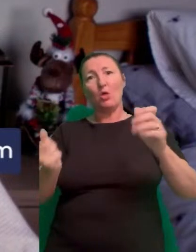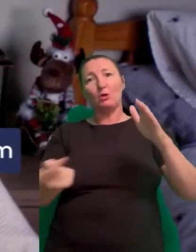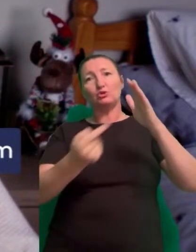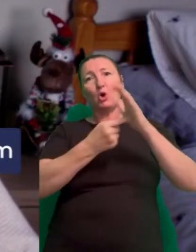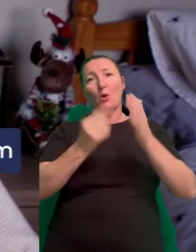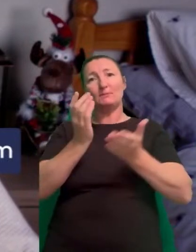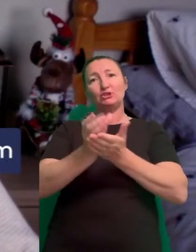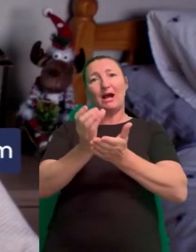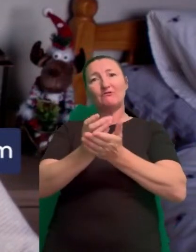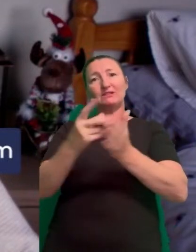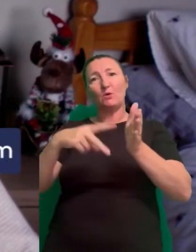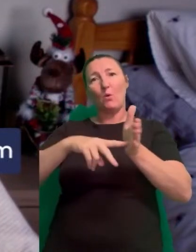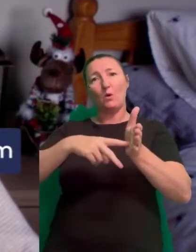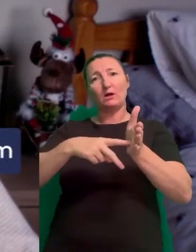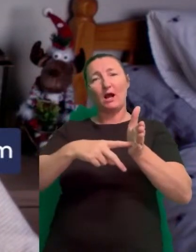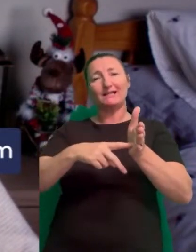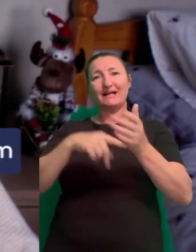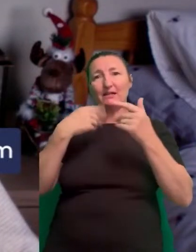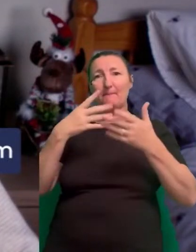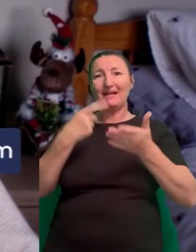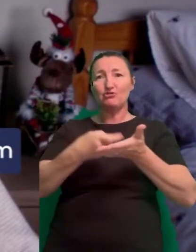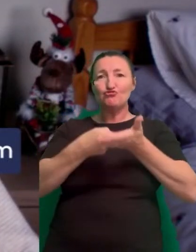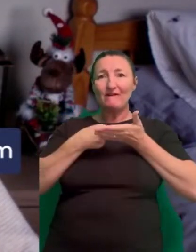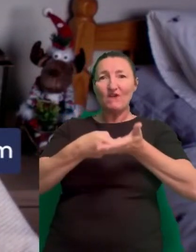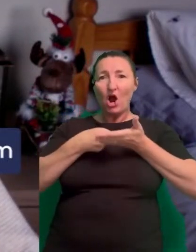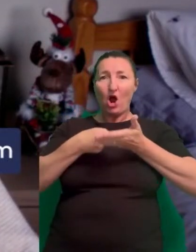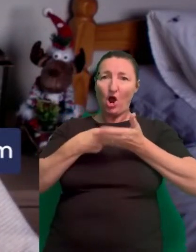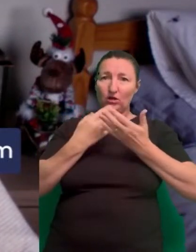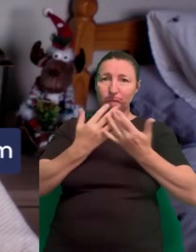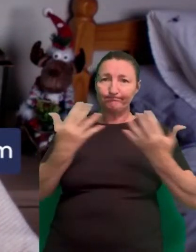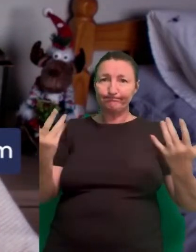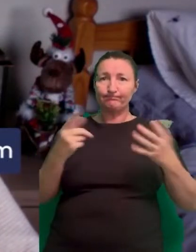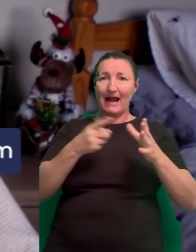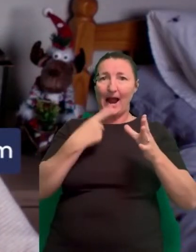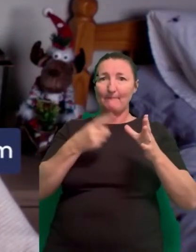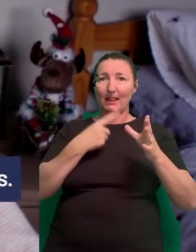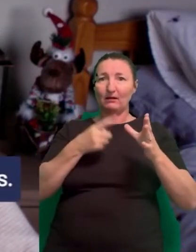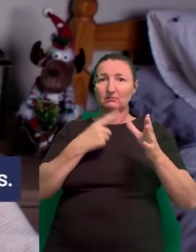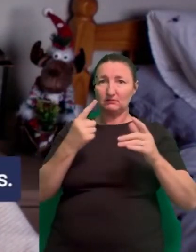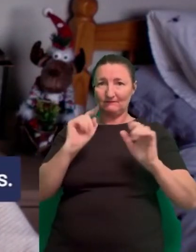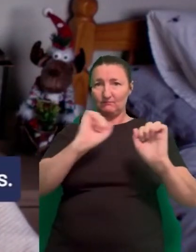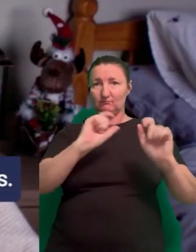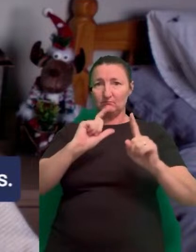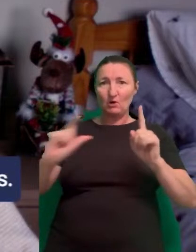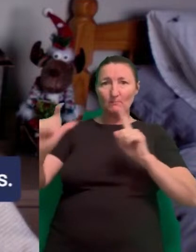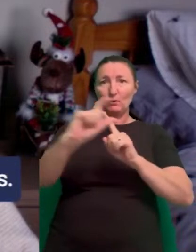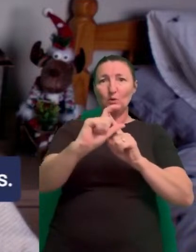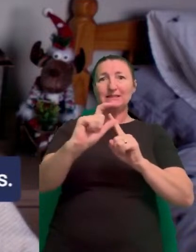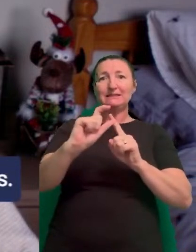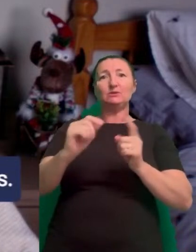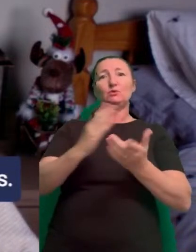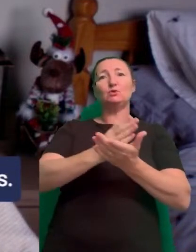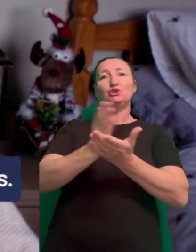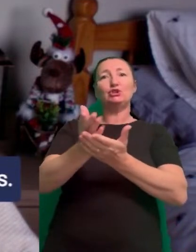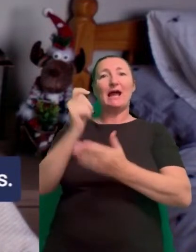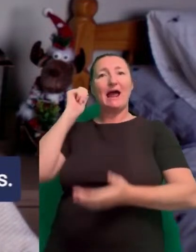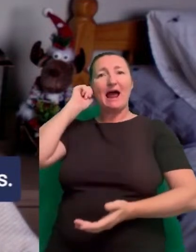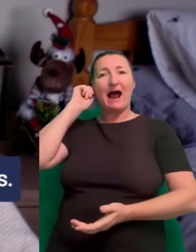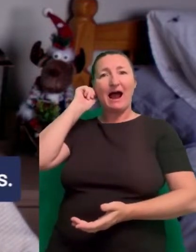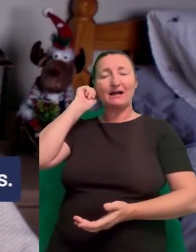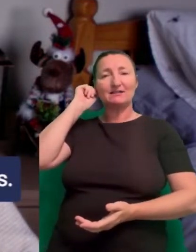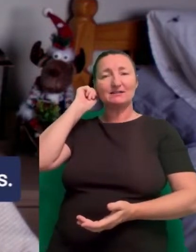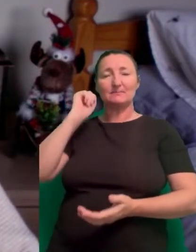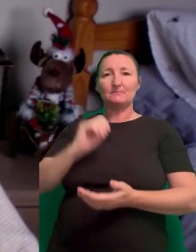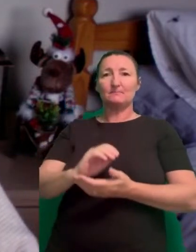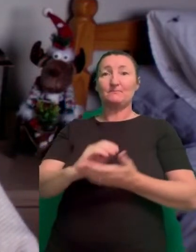charitable organisation who refers the most applicants from their community to share their hacks into the Simply